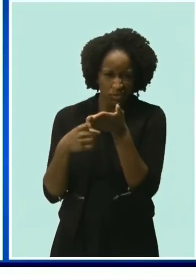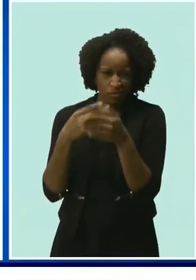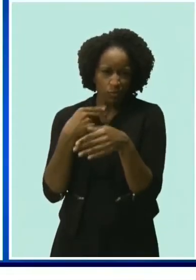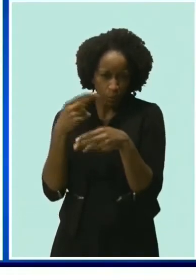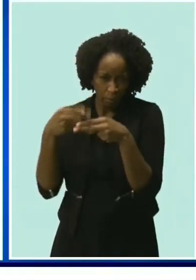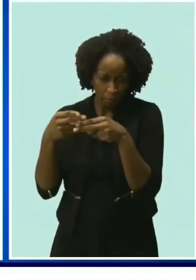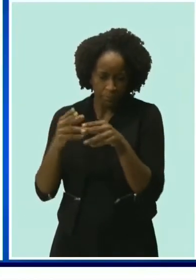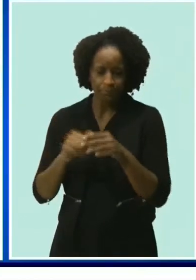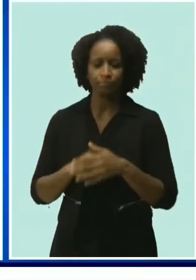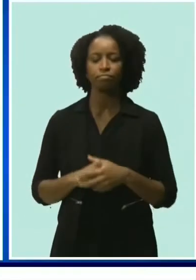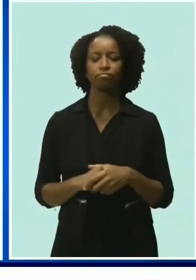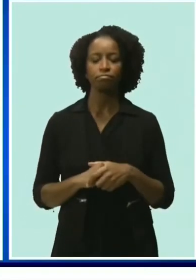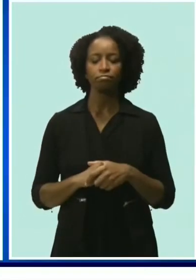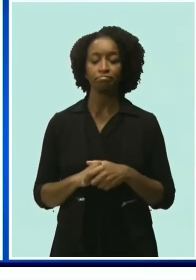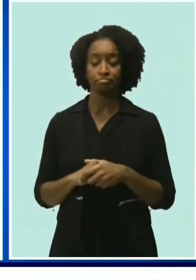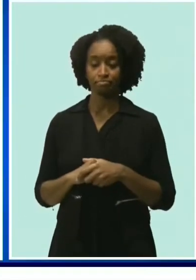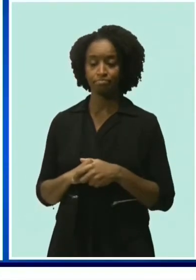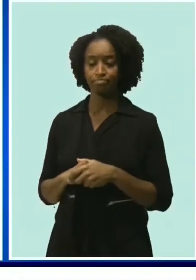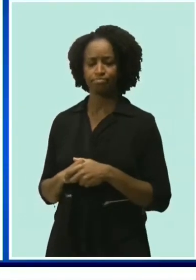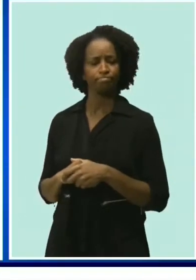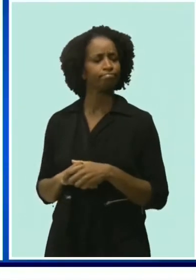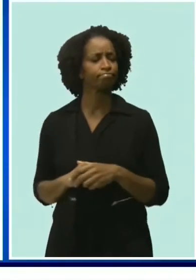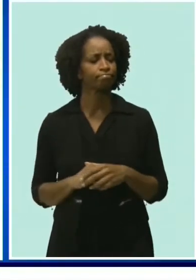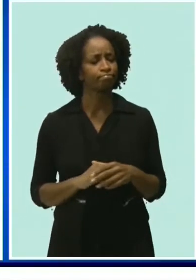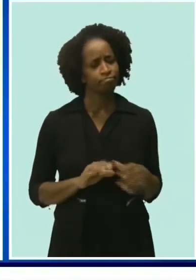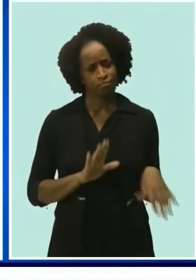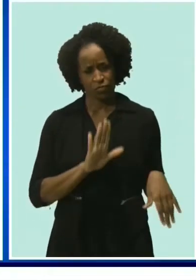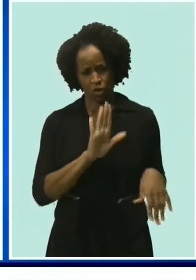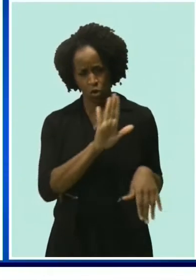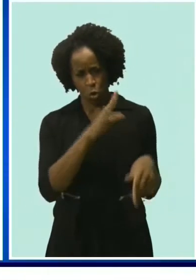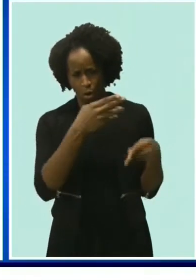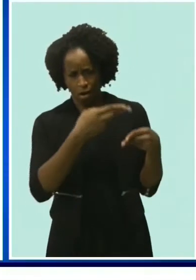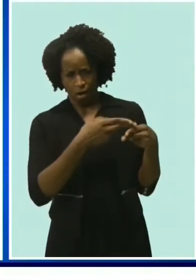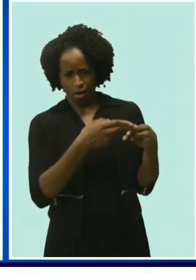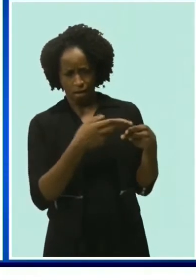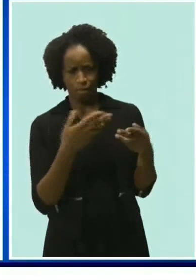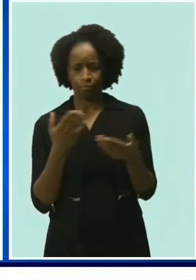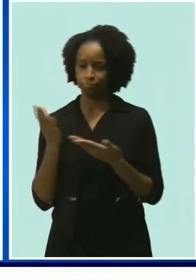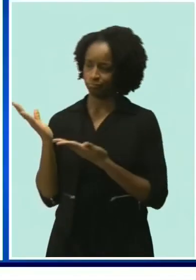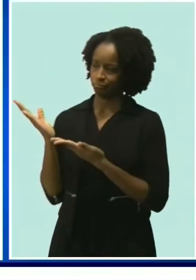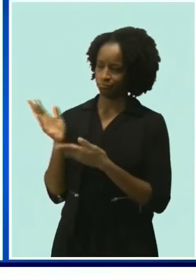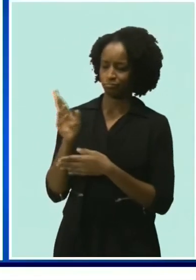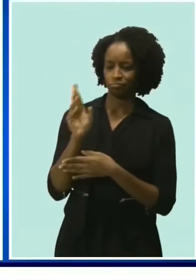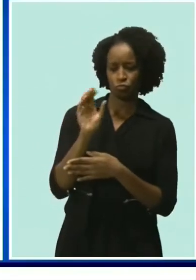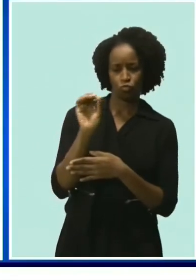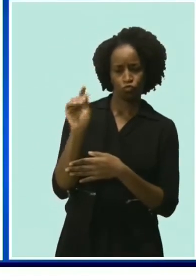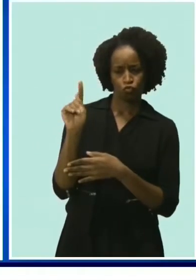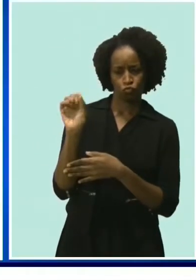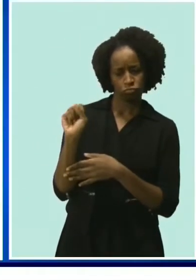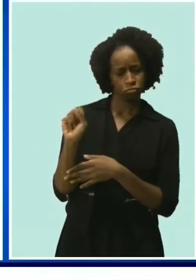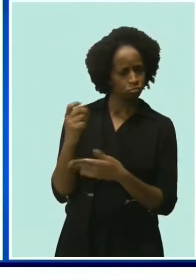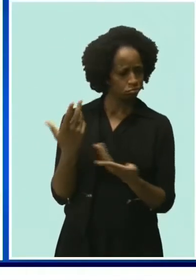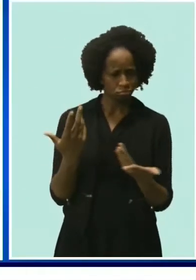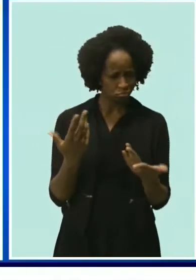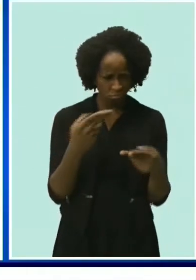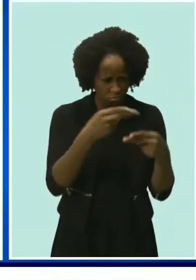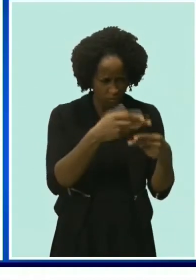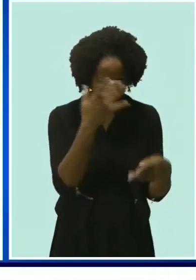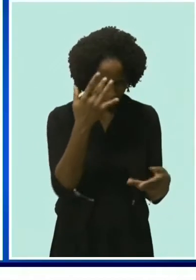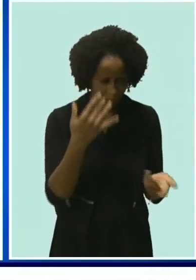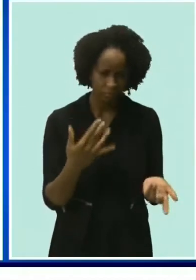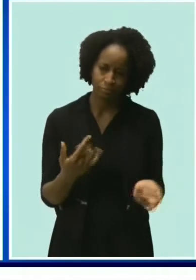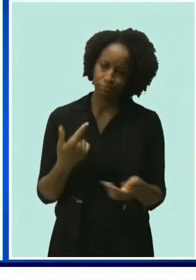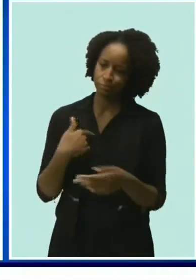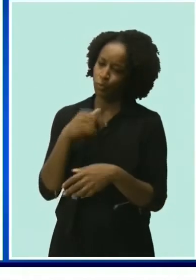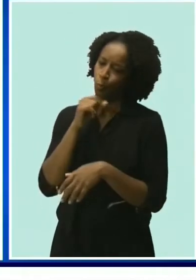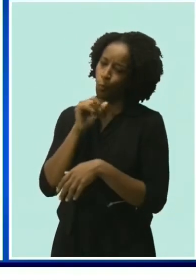Capescalers. And your nickname? Roots. Why do they call you Roots? Well, I was given the nickname when I was about, say, 2 years old.